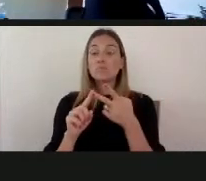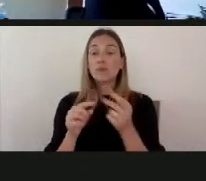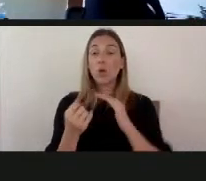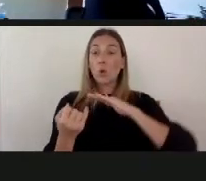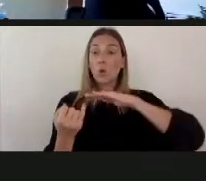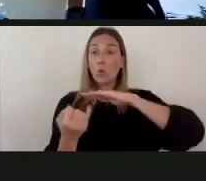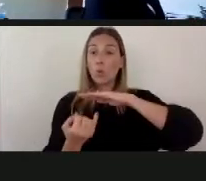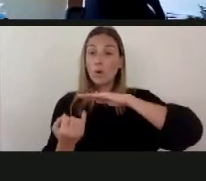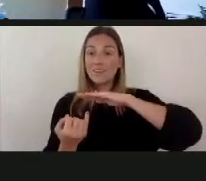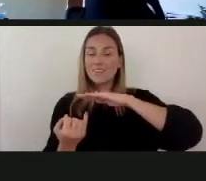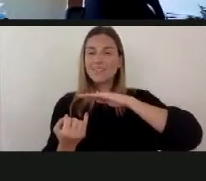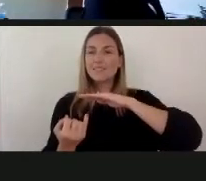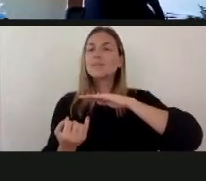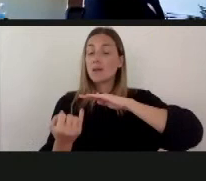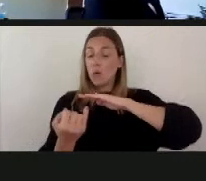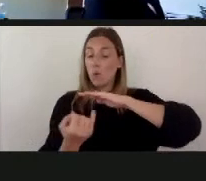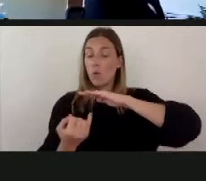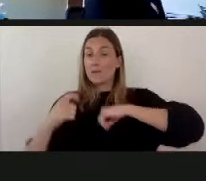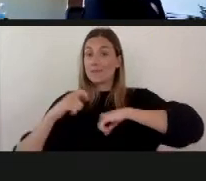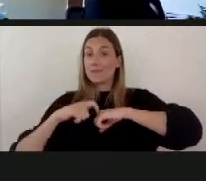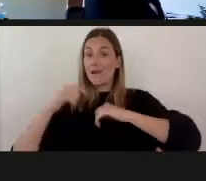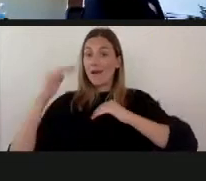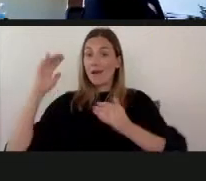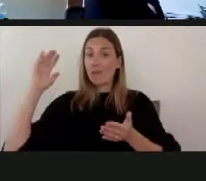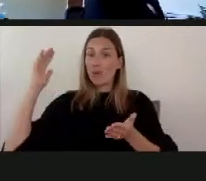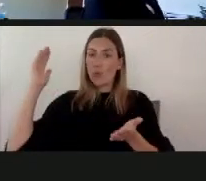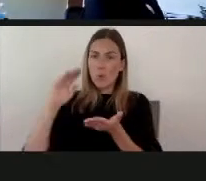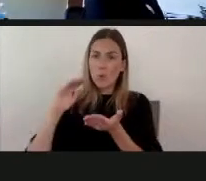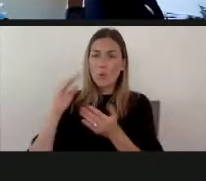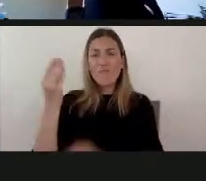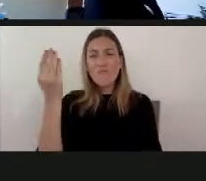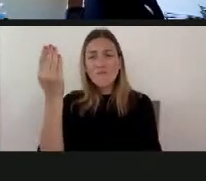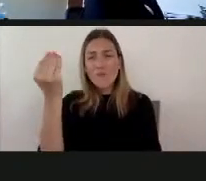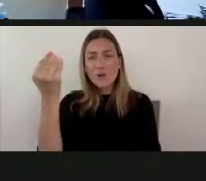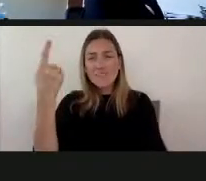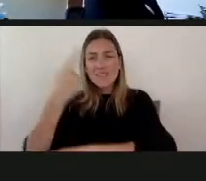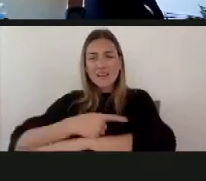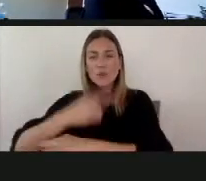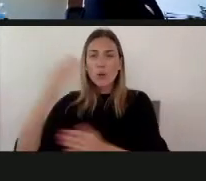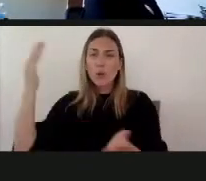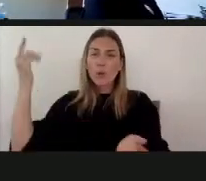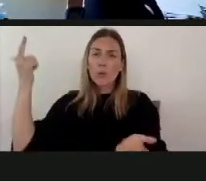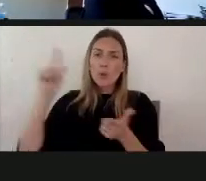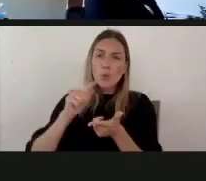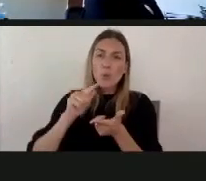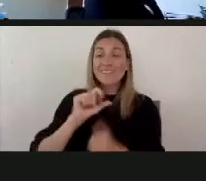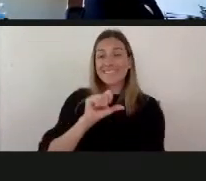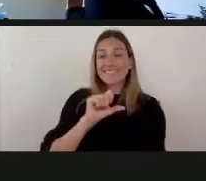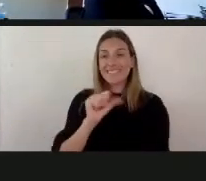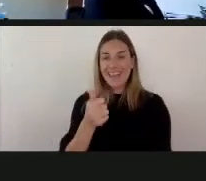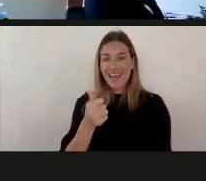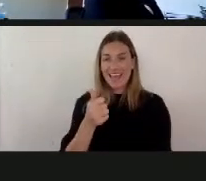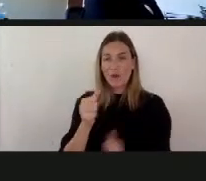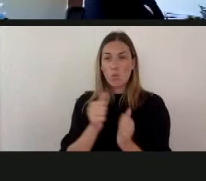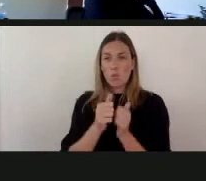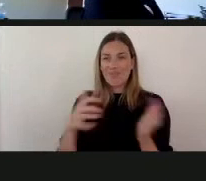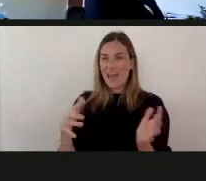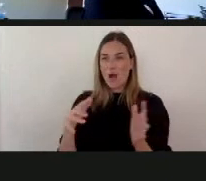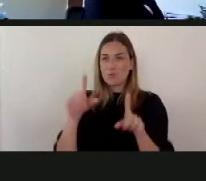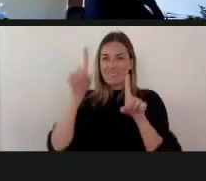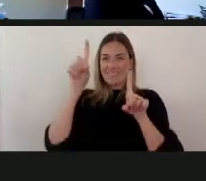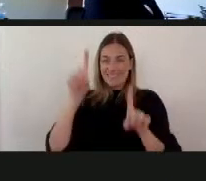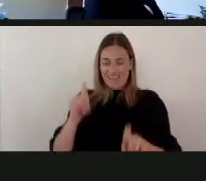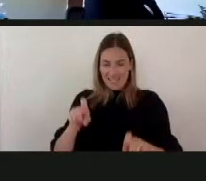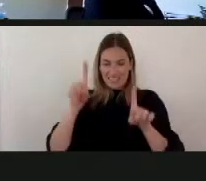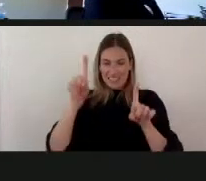period can be reduced from the 14-day period to a 10-day period without taking a test